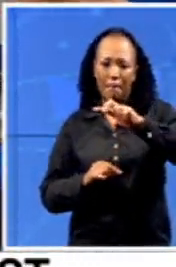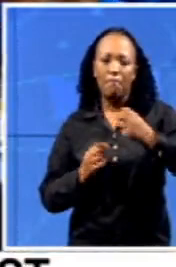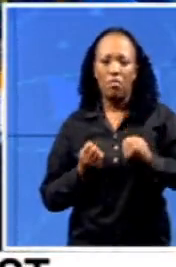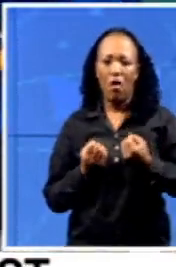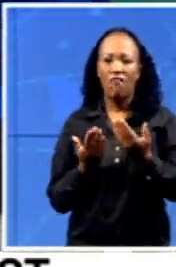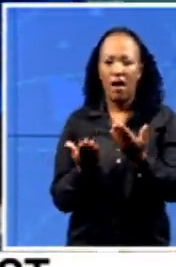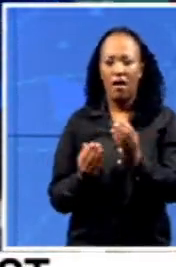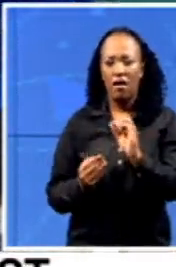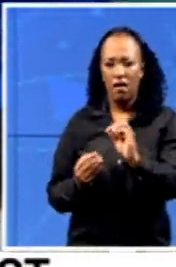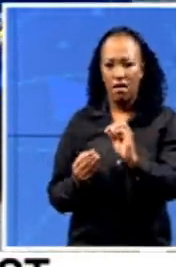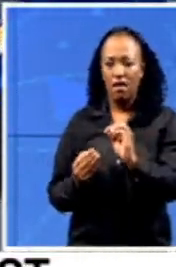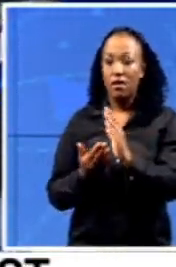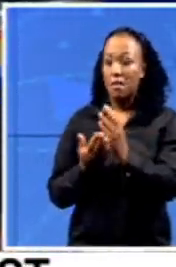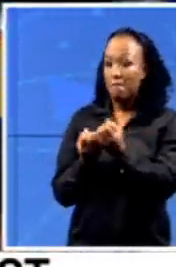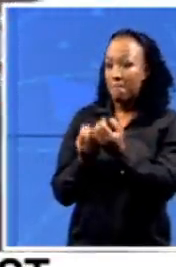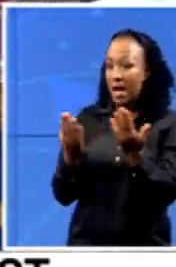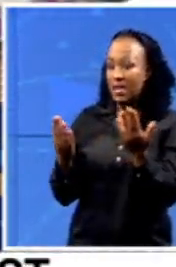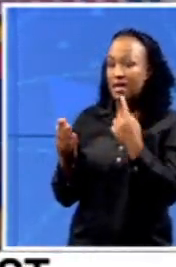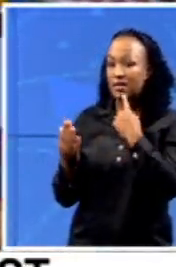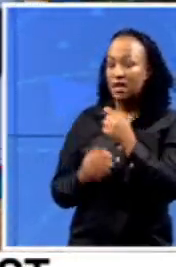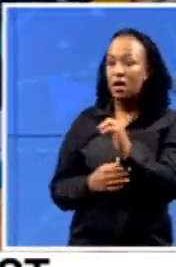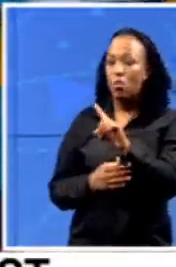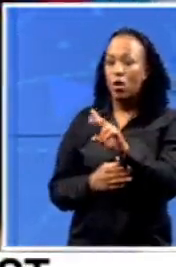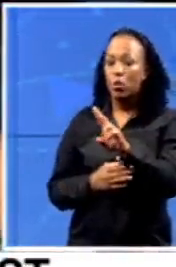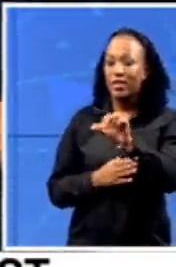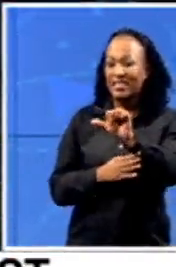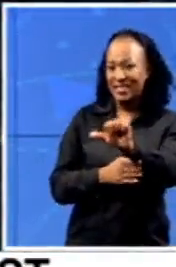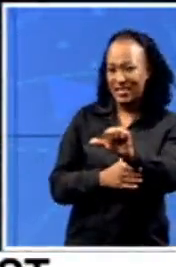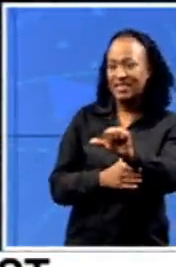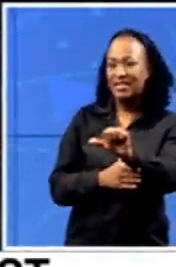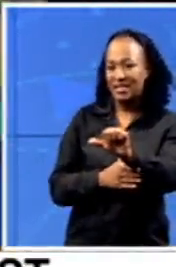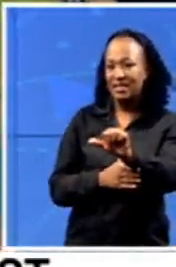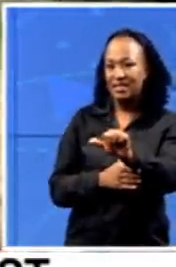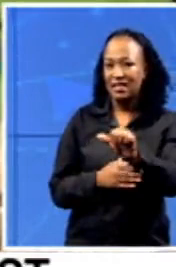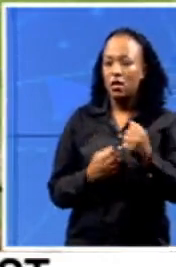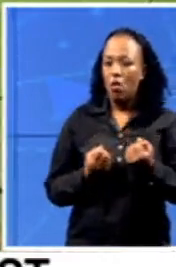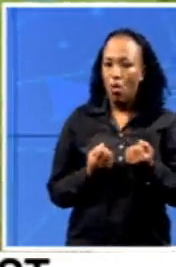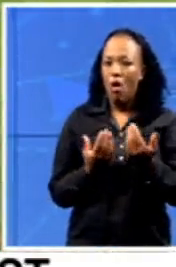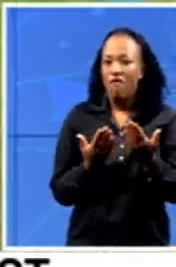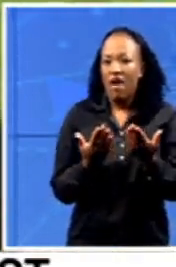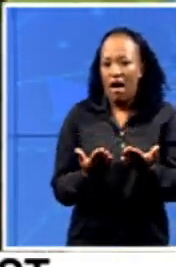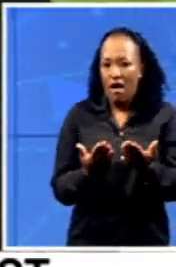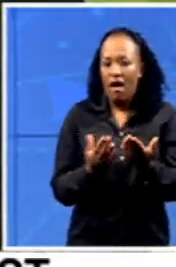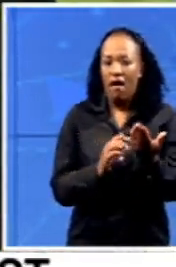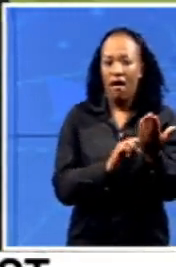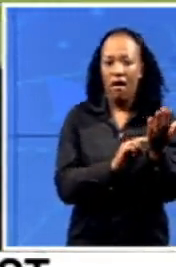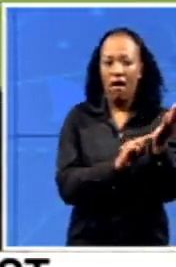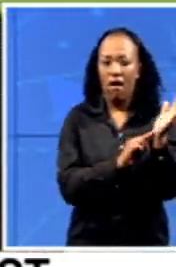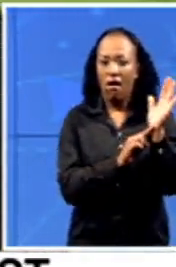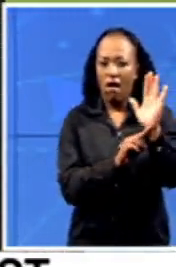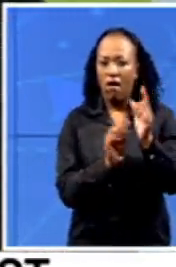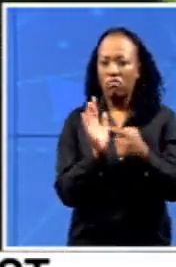Many of them, we are told that about 126 of offerings that are here on display, being